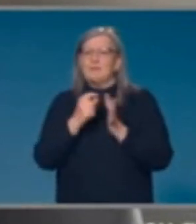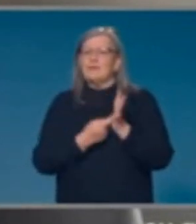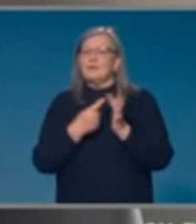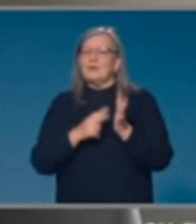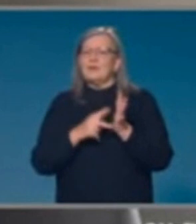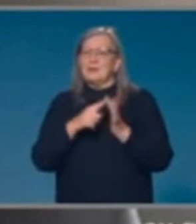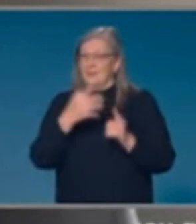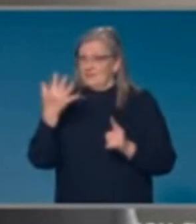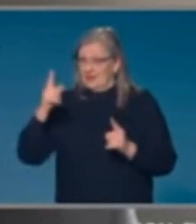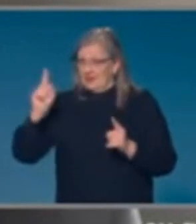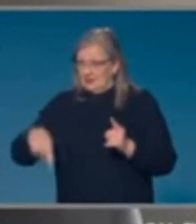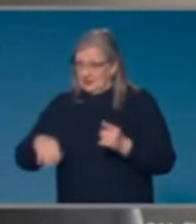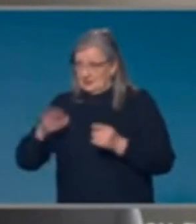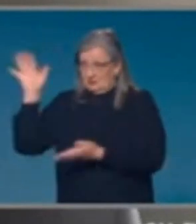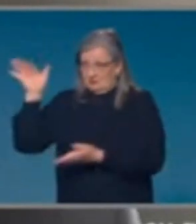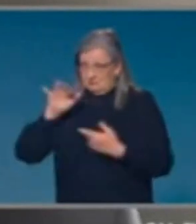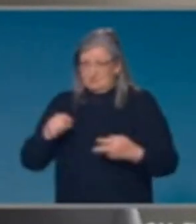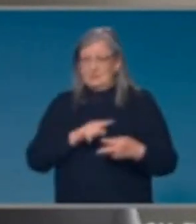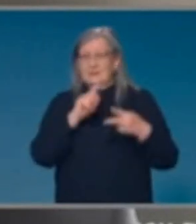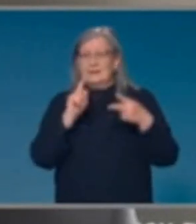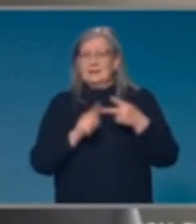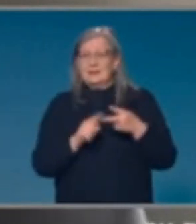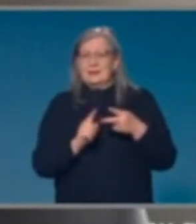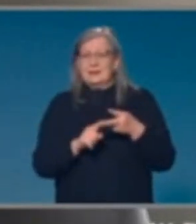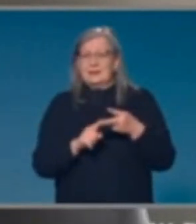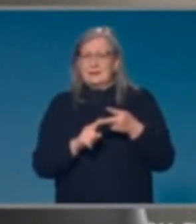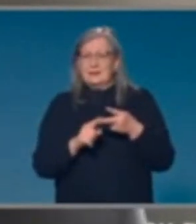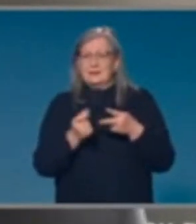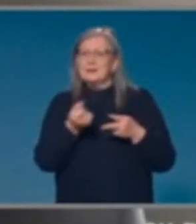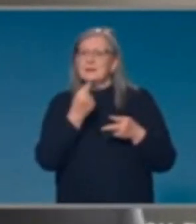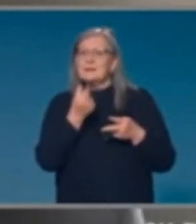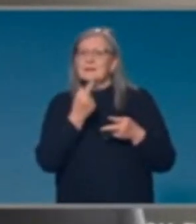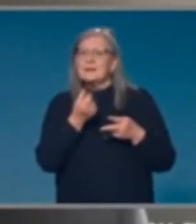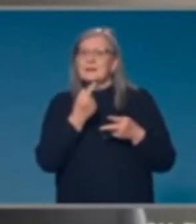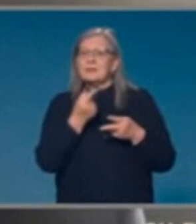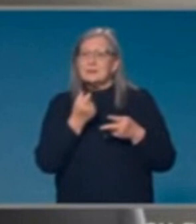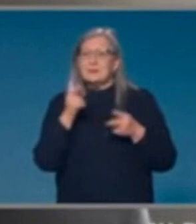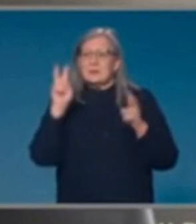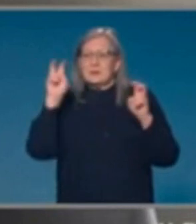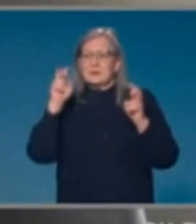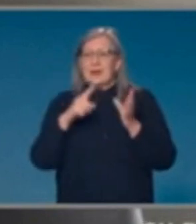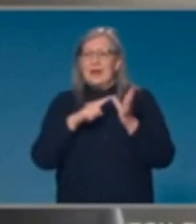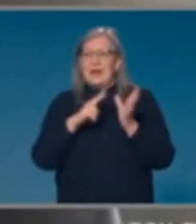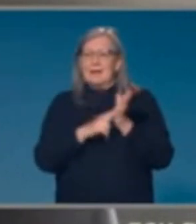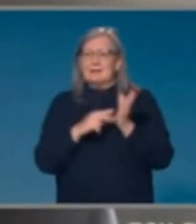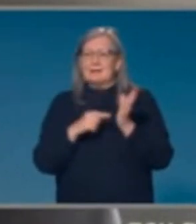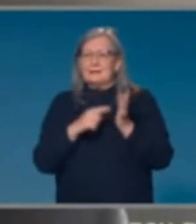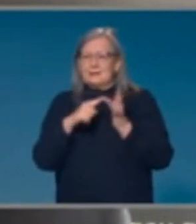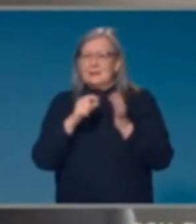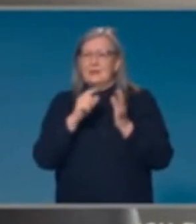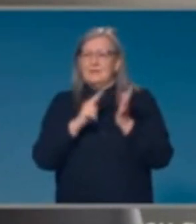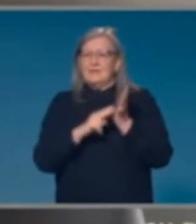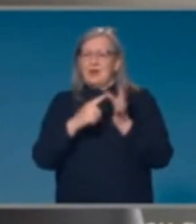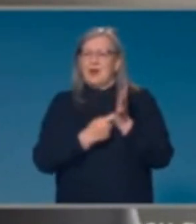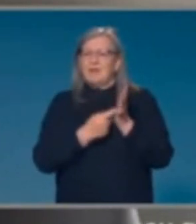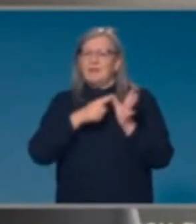The second is the new Pfizer oral antiviral. Paul will set out the uses and circumstances of